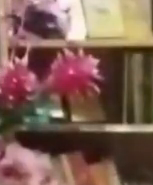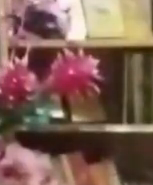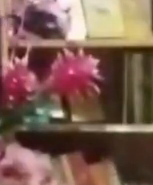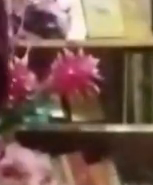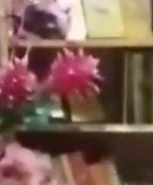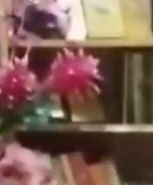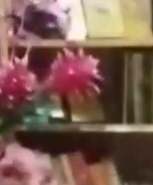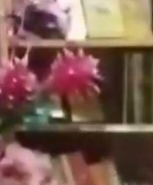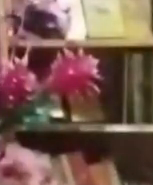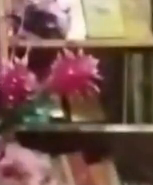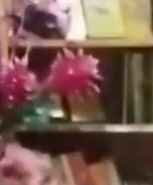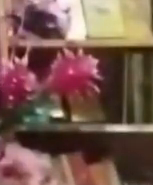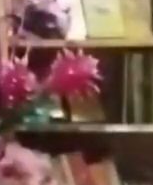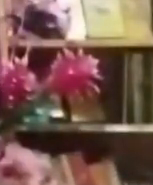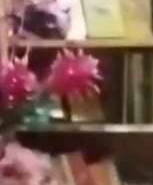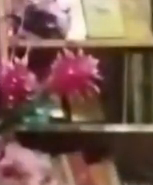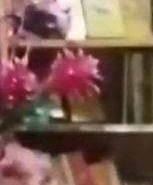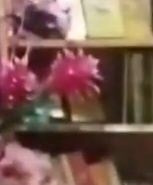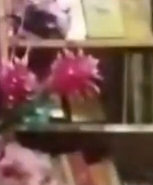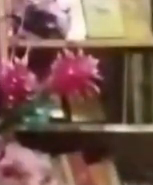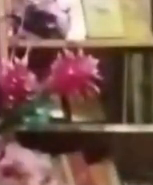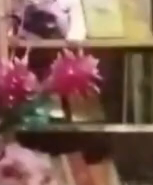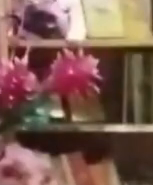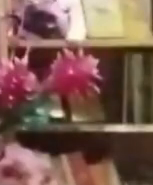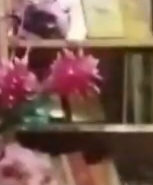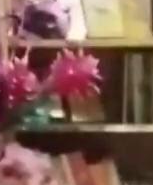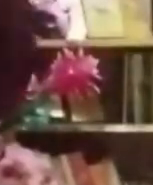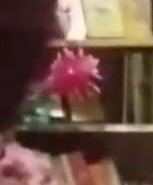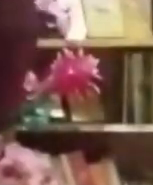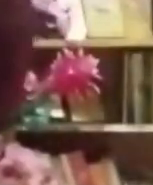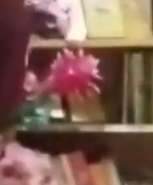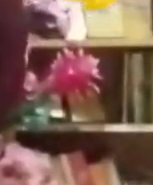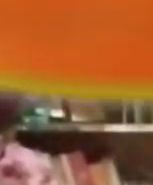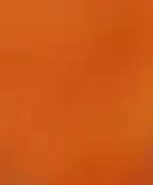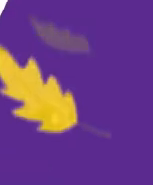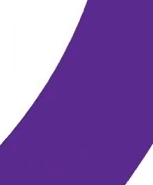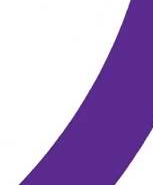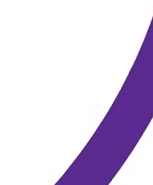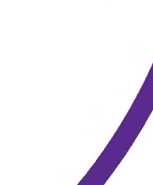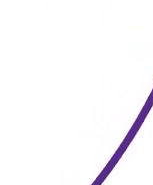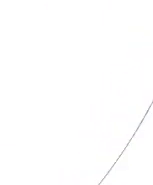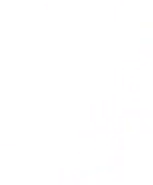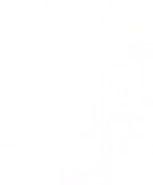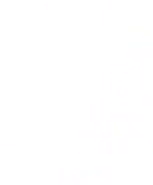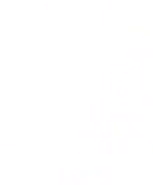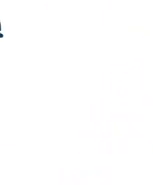poison wildlife. So, we need to improve waste management systems and recycling. Let's take action!